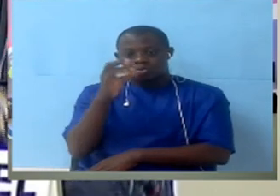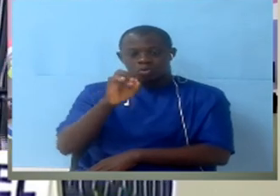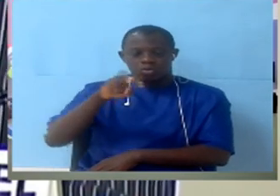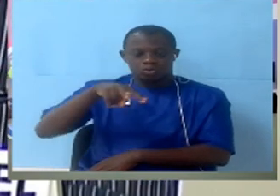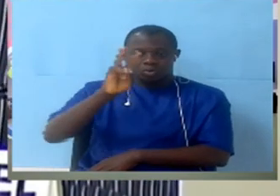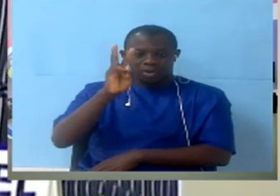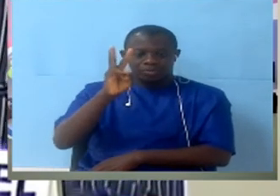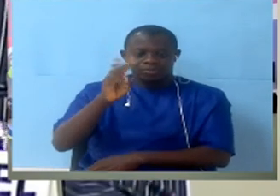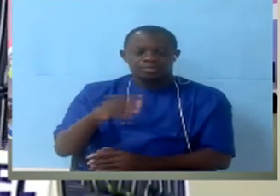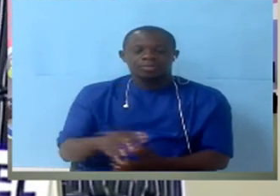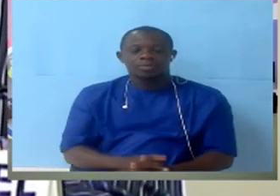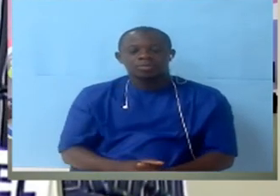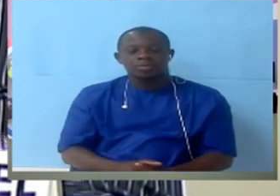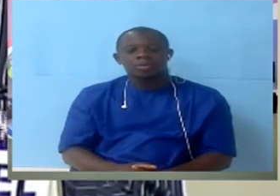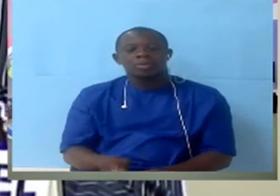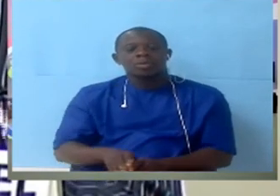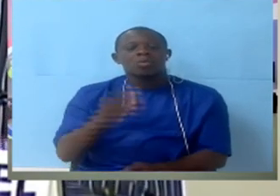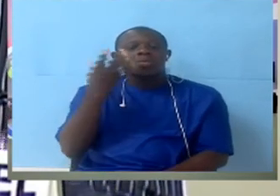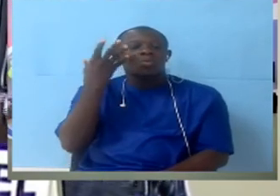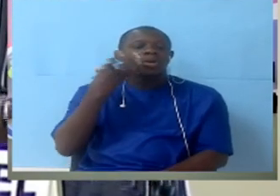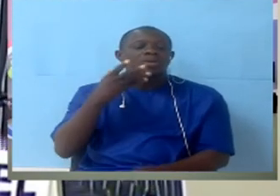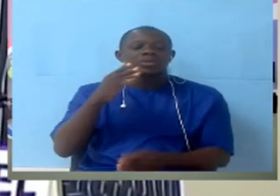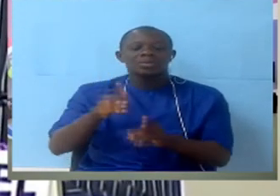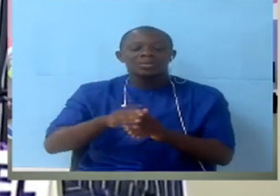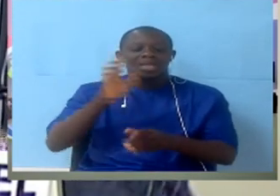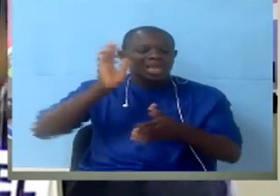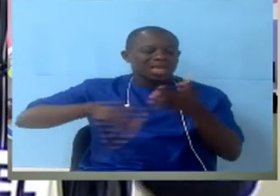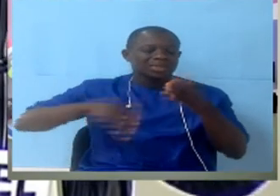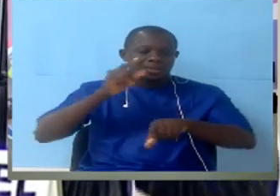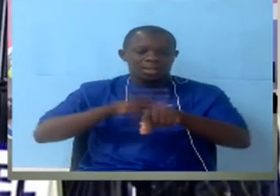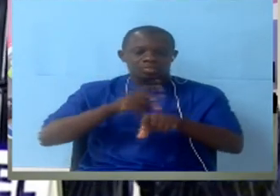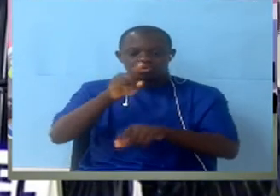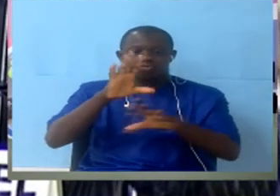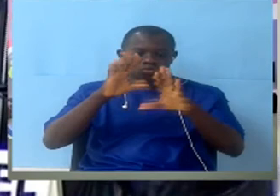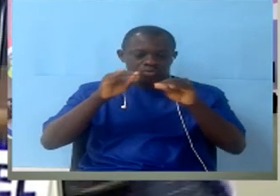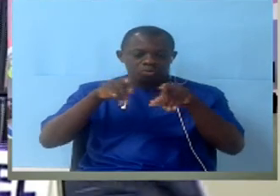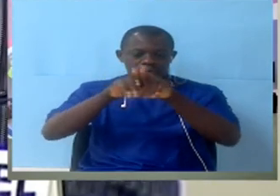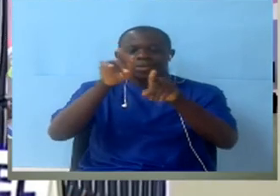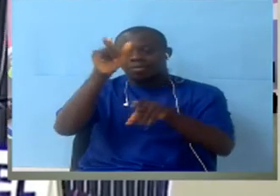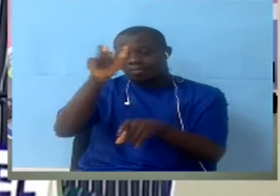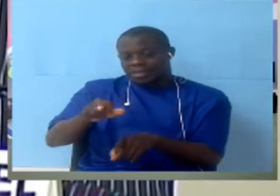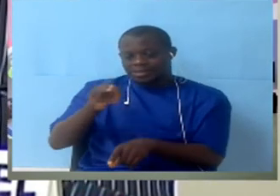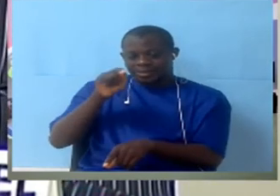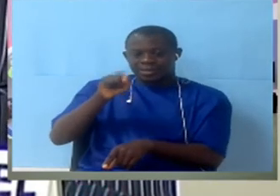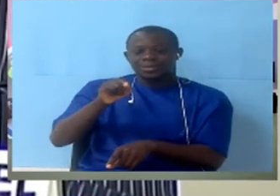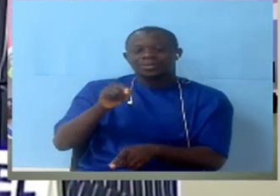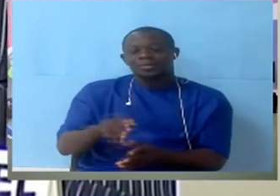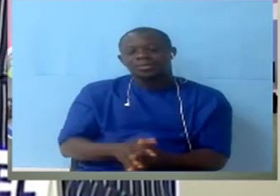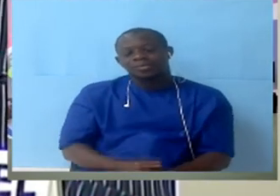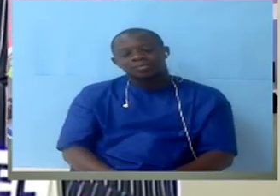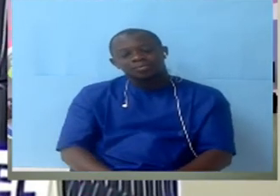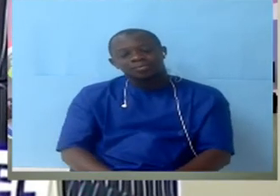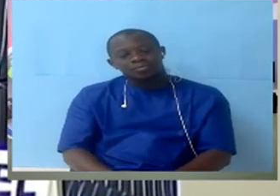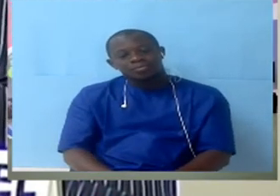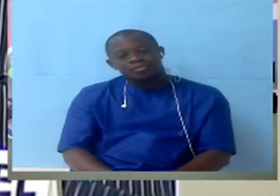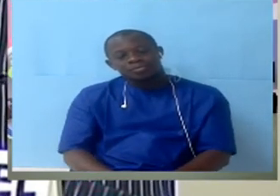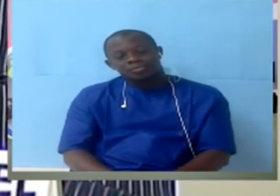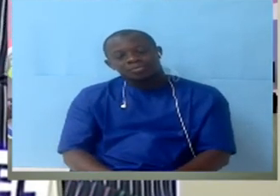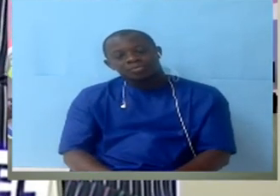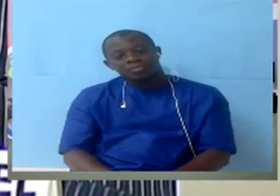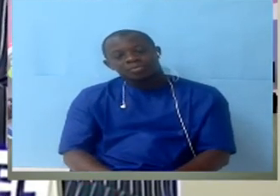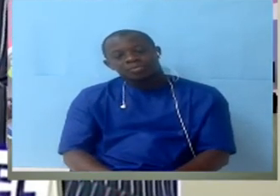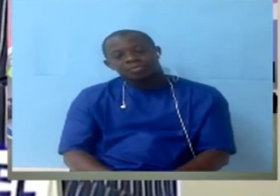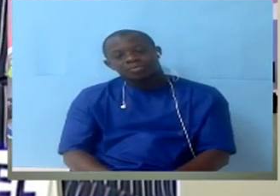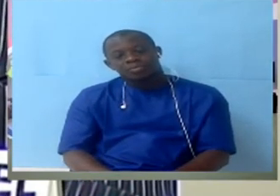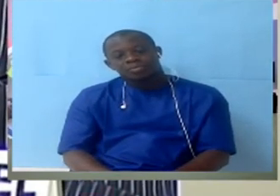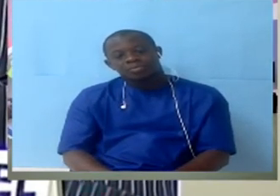August 2012, when was the last time you spoke to this person? Before August 2012.